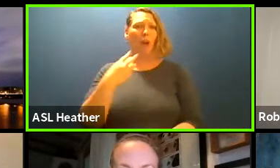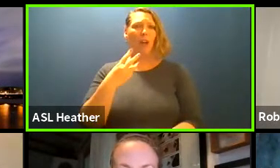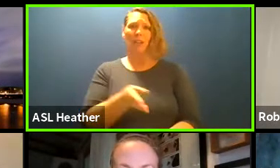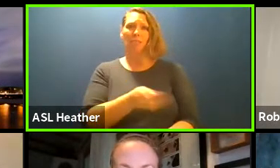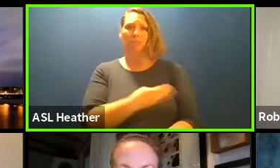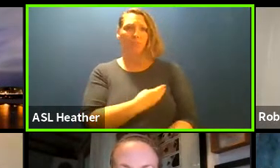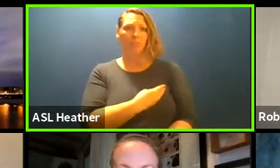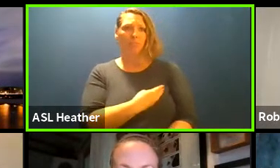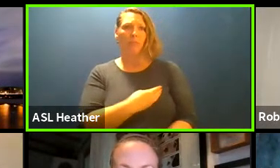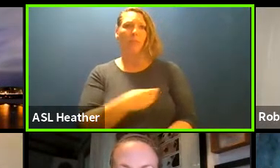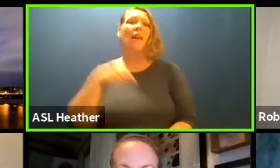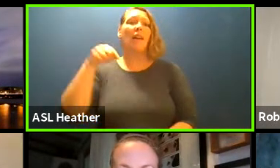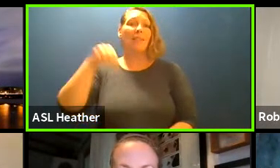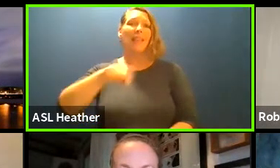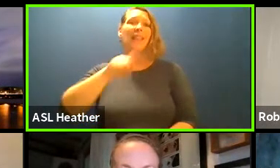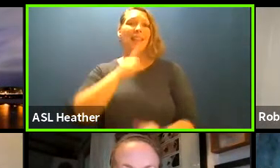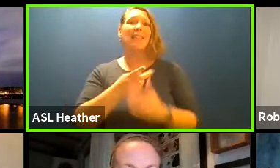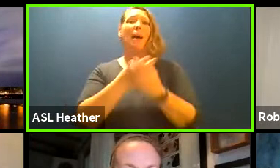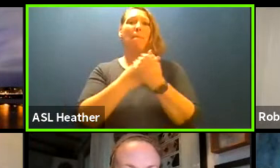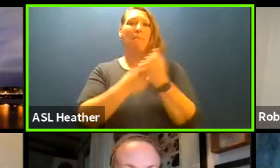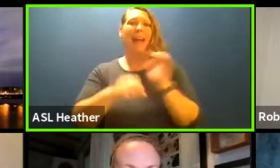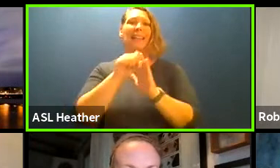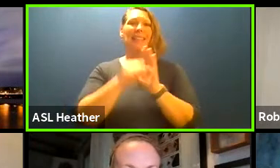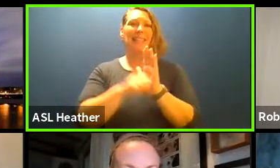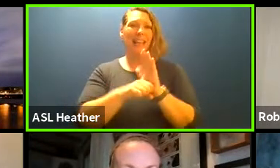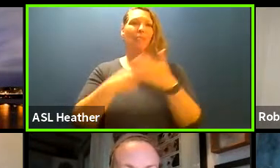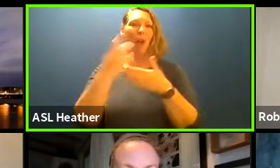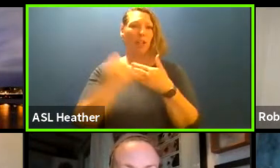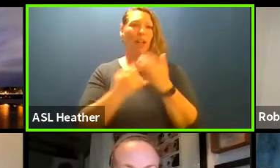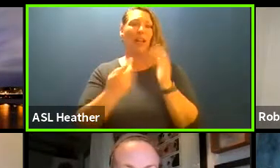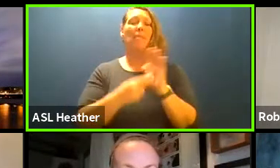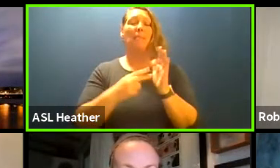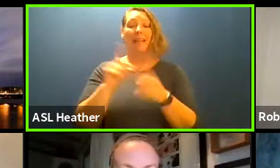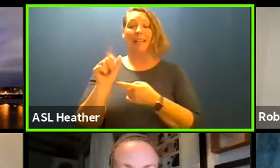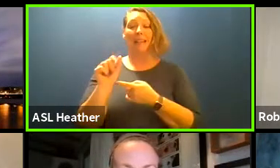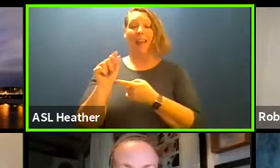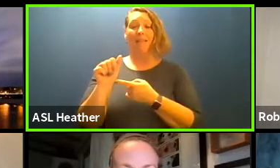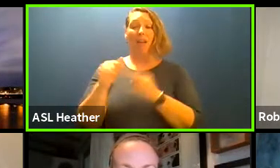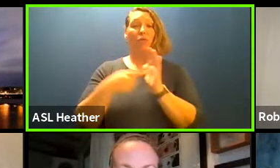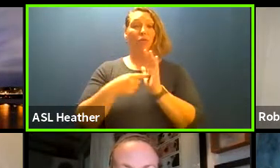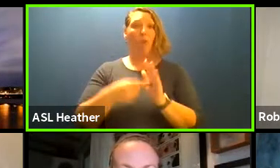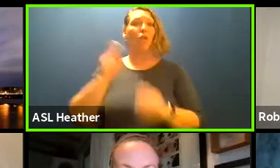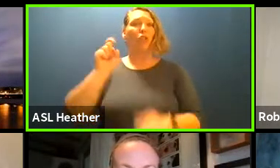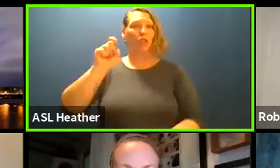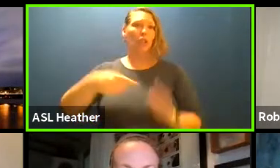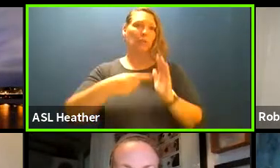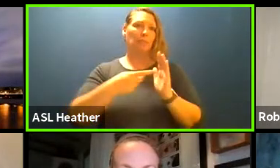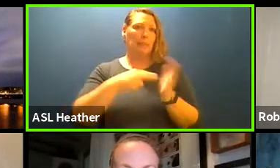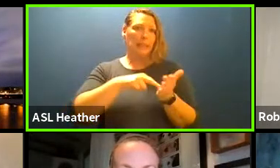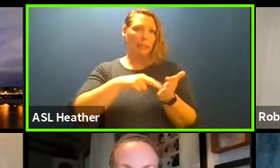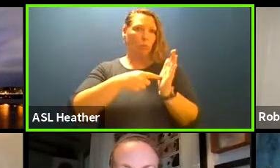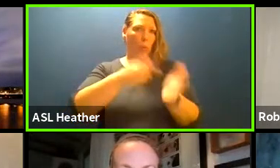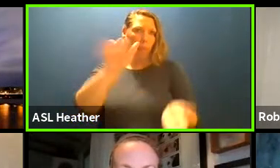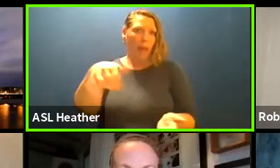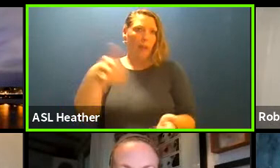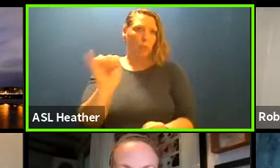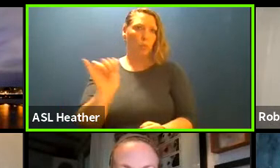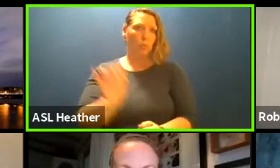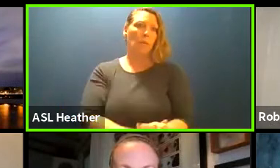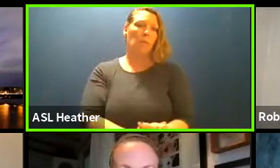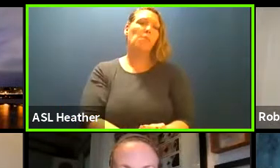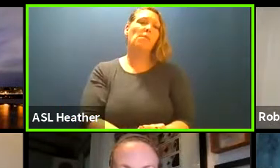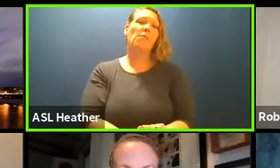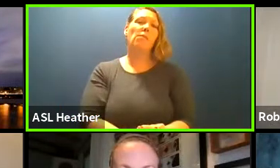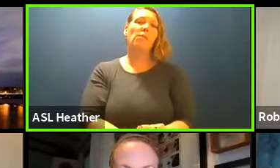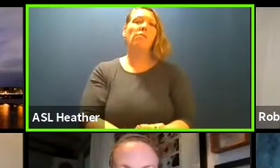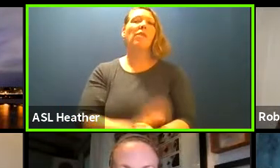a by-state project. So any data that is reflected in that should indicate that. Right.